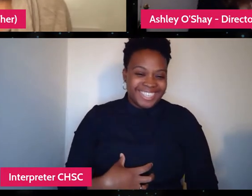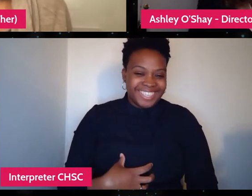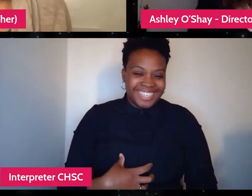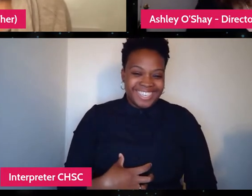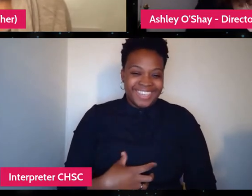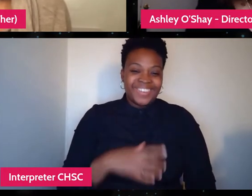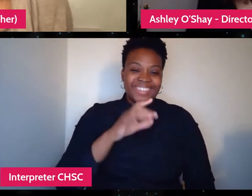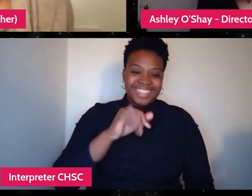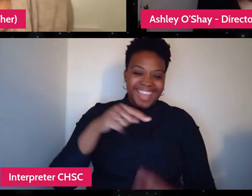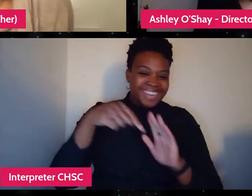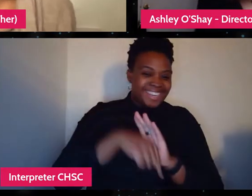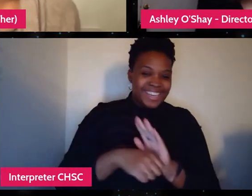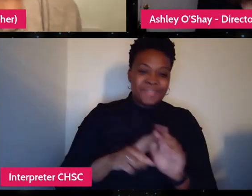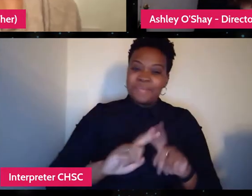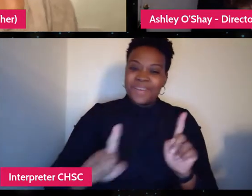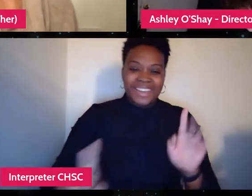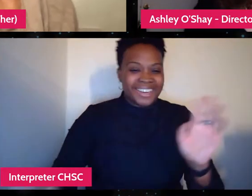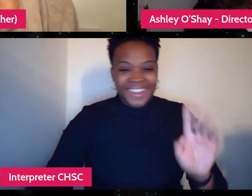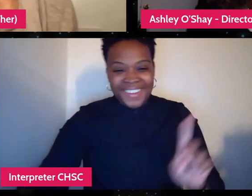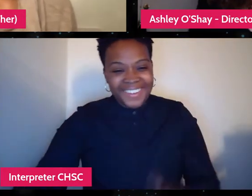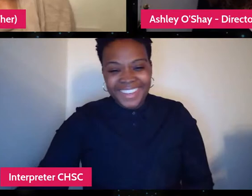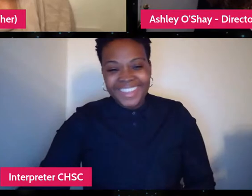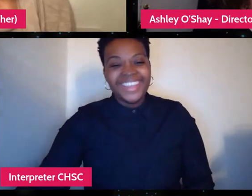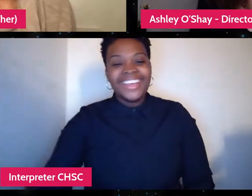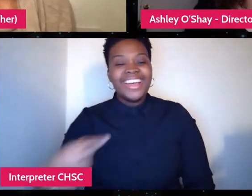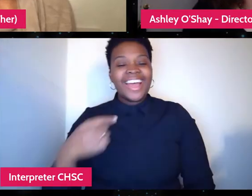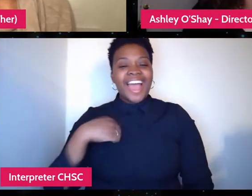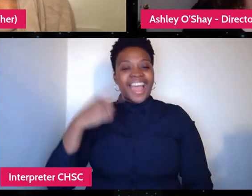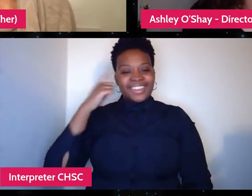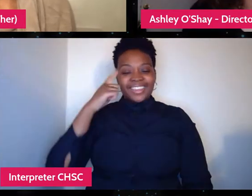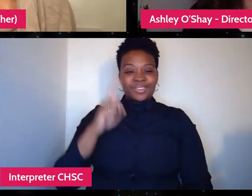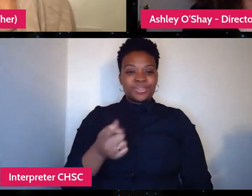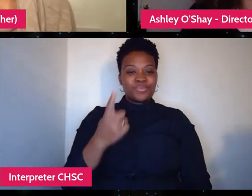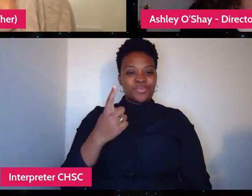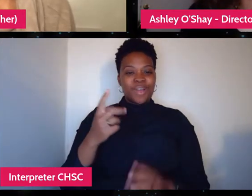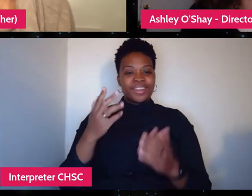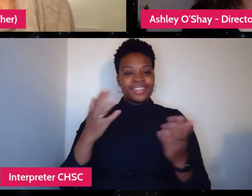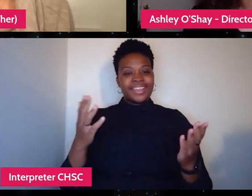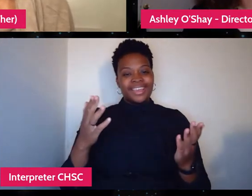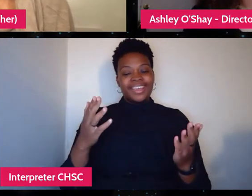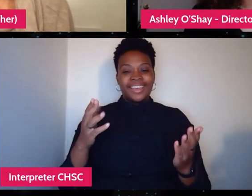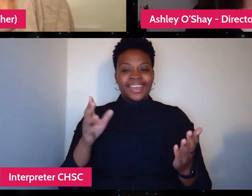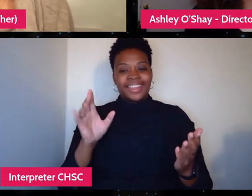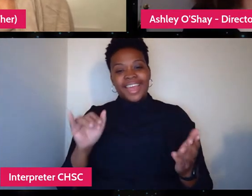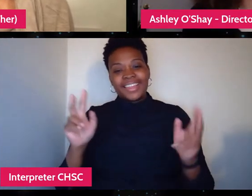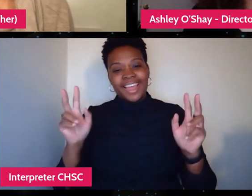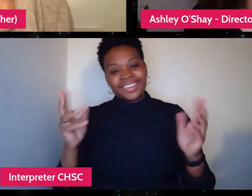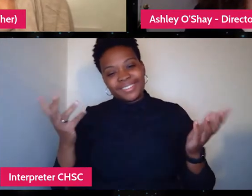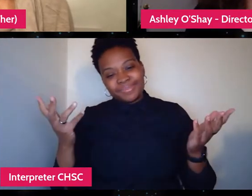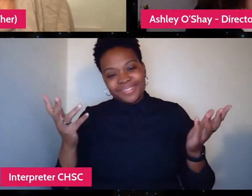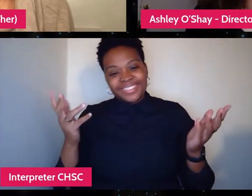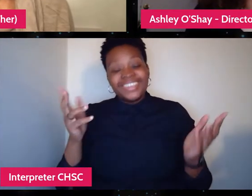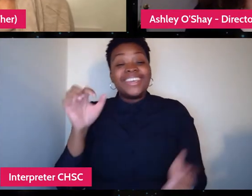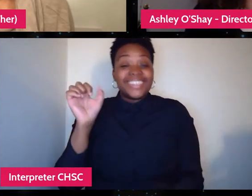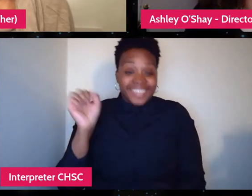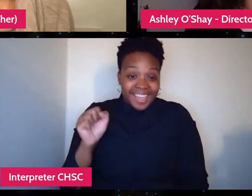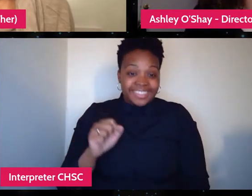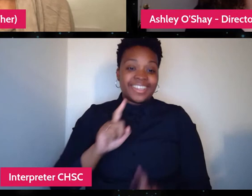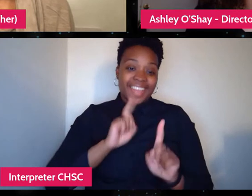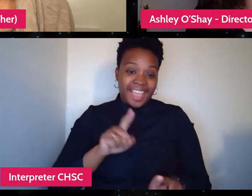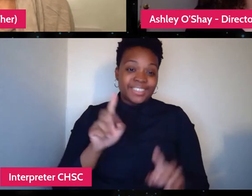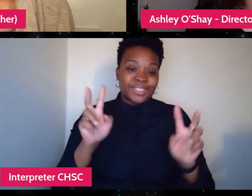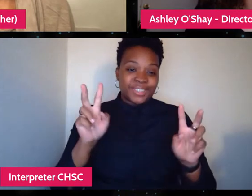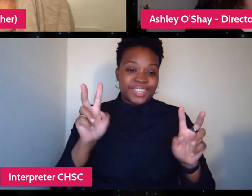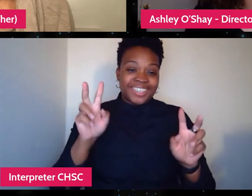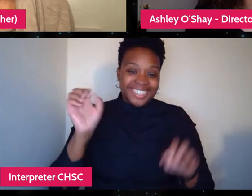I wish it was that deep. No, but I think it was one of those things where like retroactively, yes, the answer is yes.